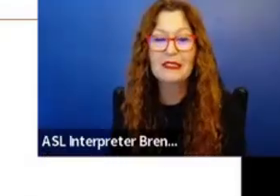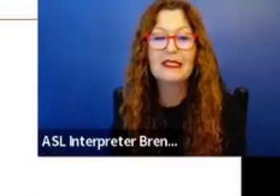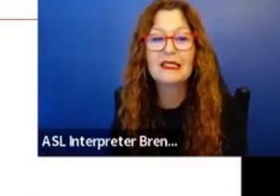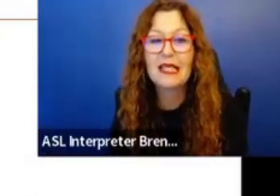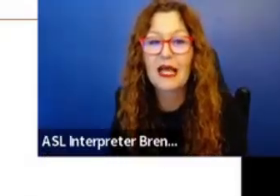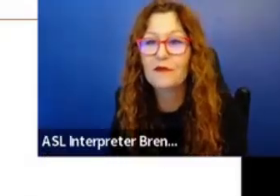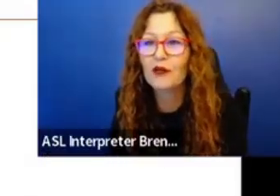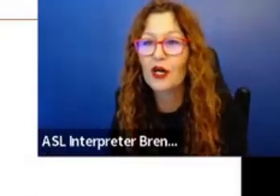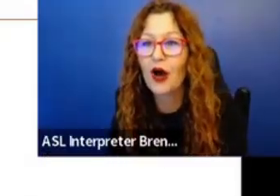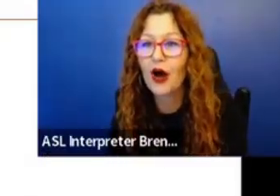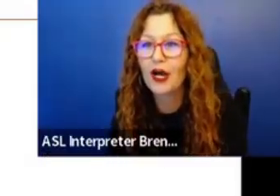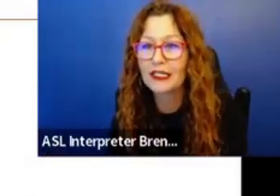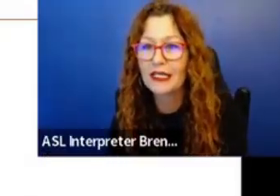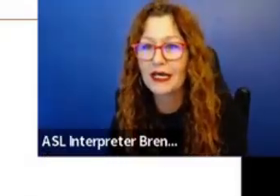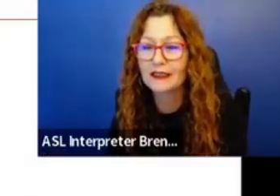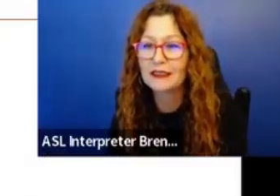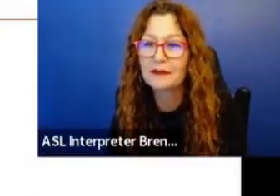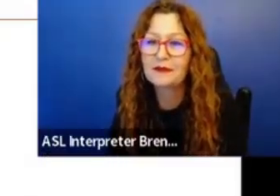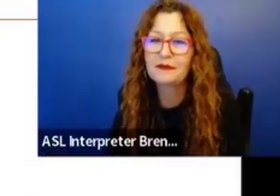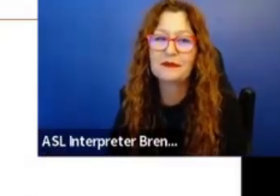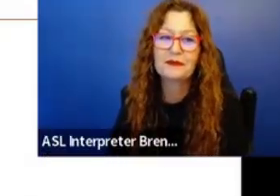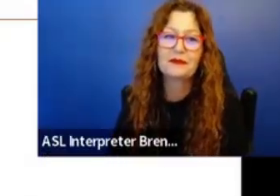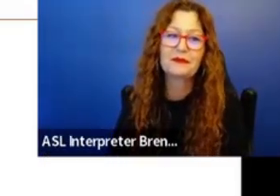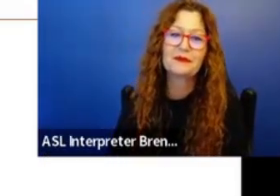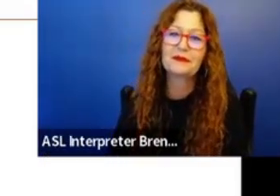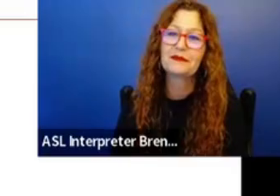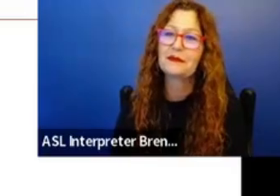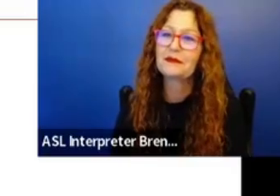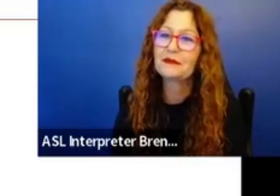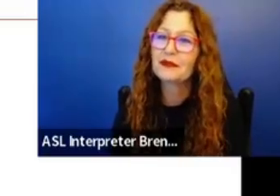Yep, this is the sign for architect.